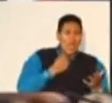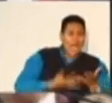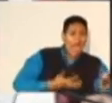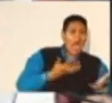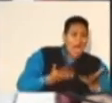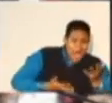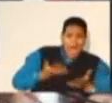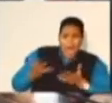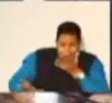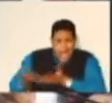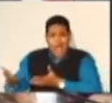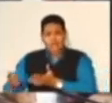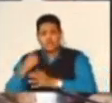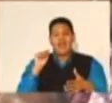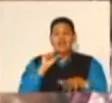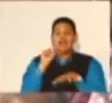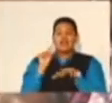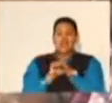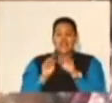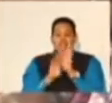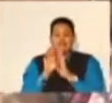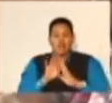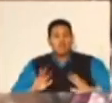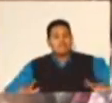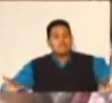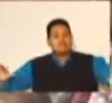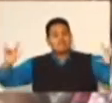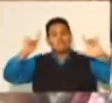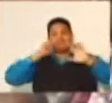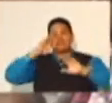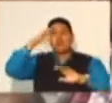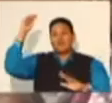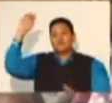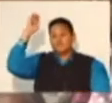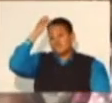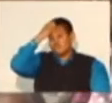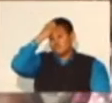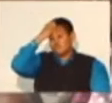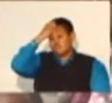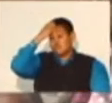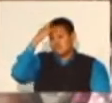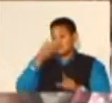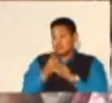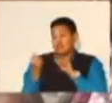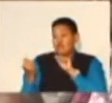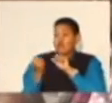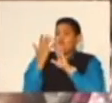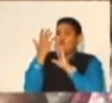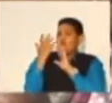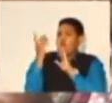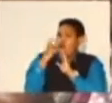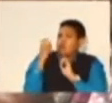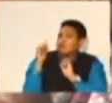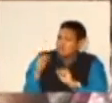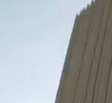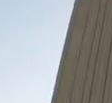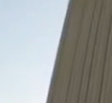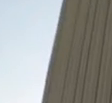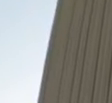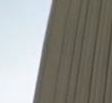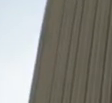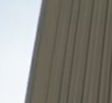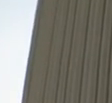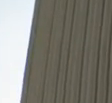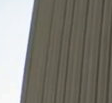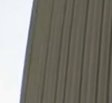improve government efficiency. Prime Minister Andrew Holness proposing to do things differently. According to Mr. Holness,